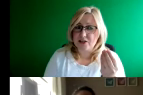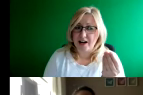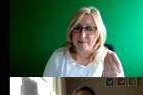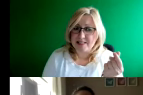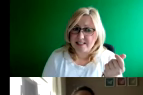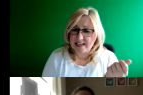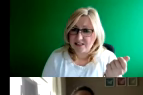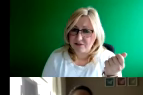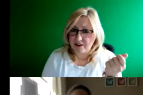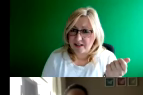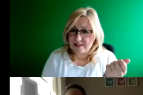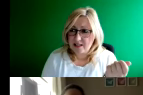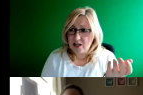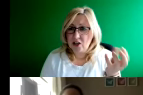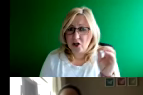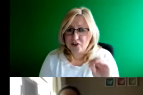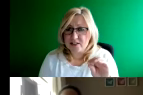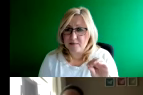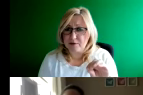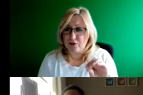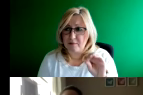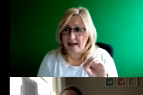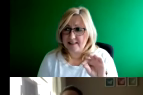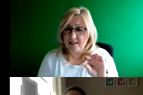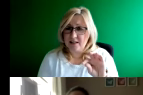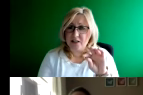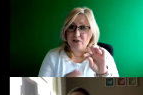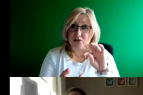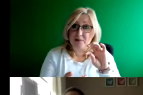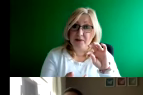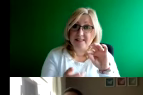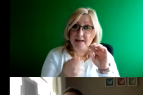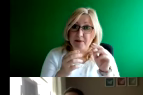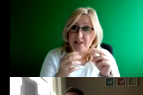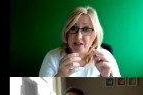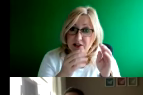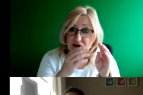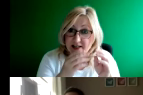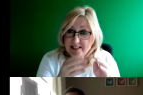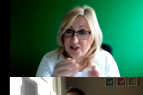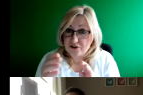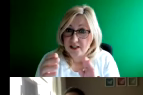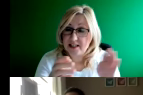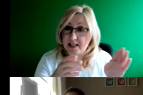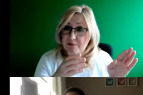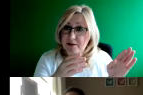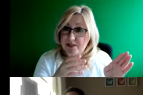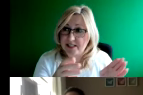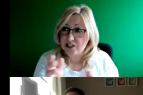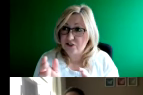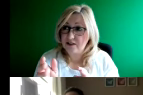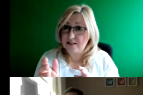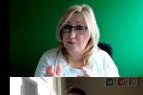can describe a state of affairs, others can perform acts. You know, so some things can be transitionary, they can